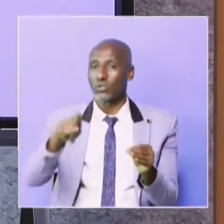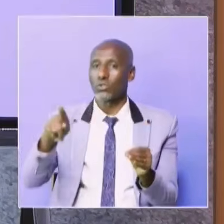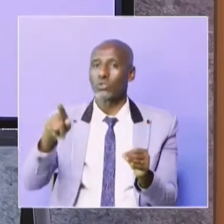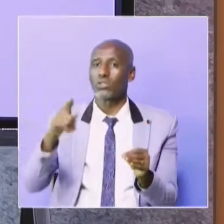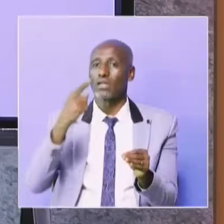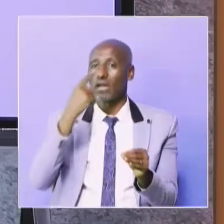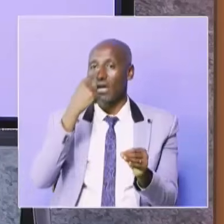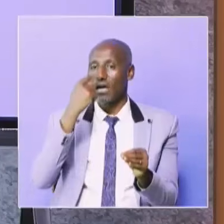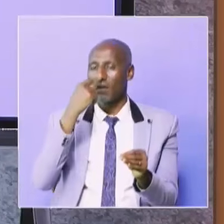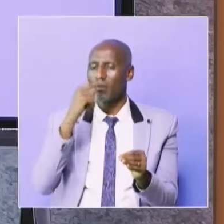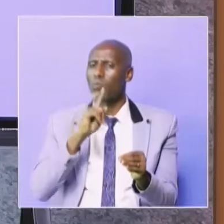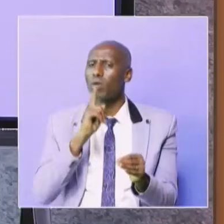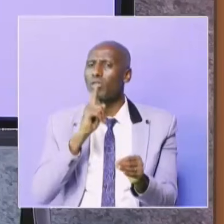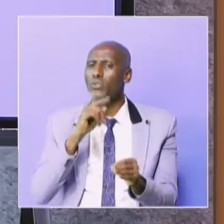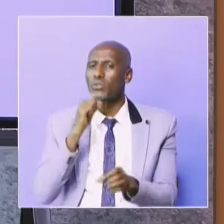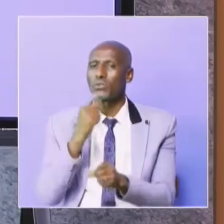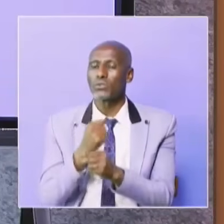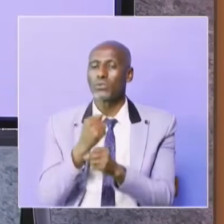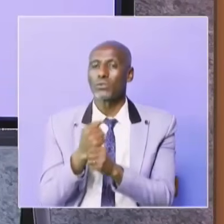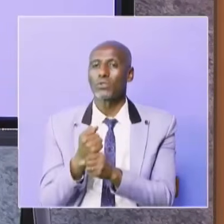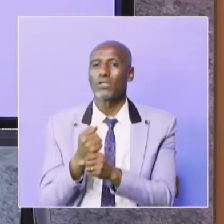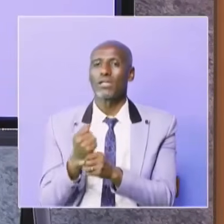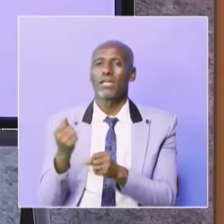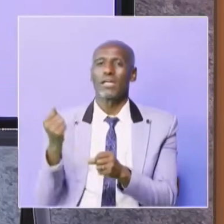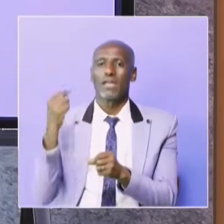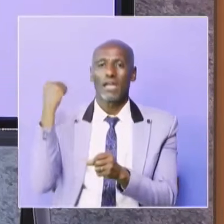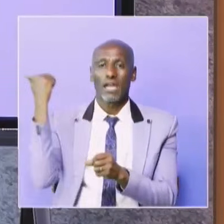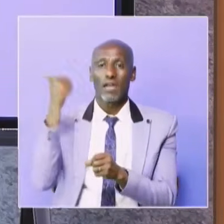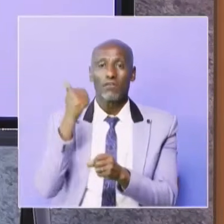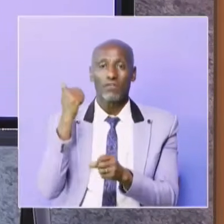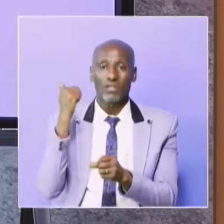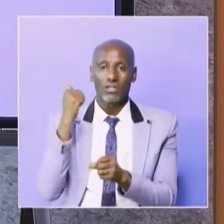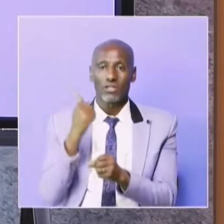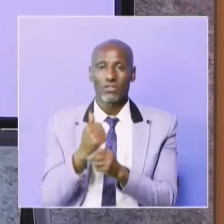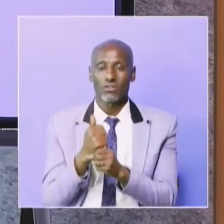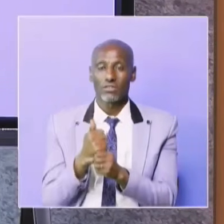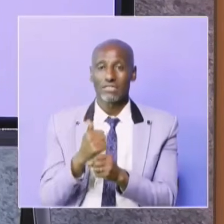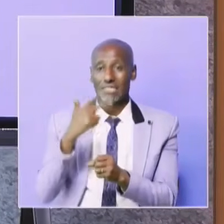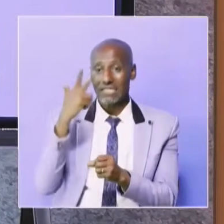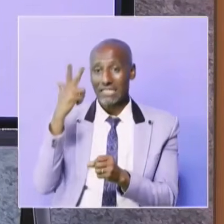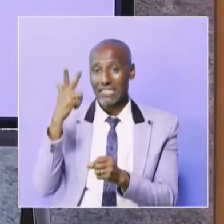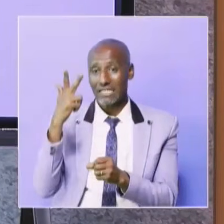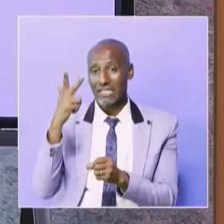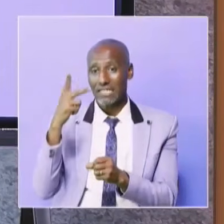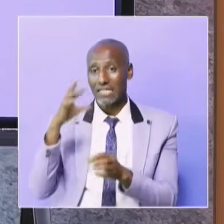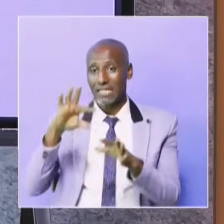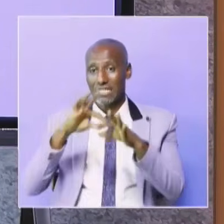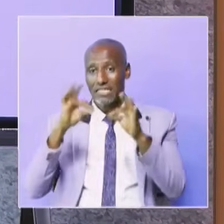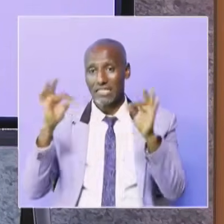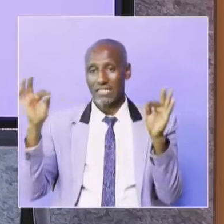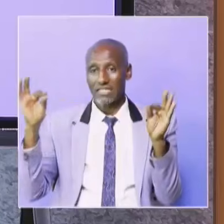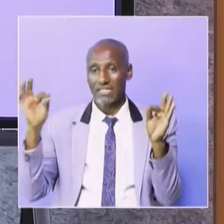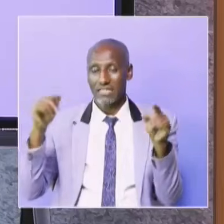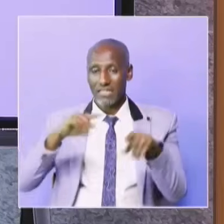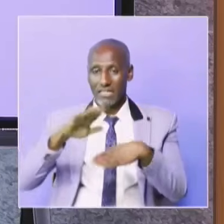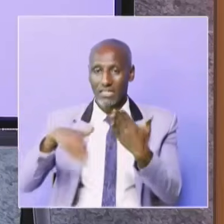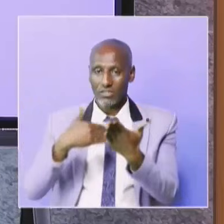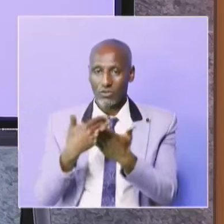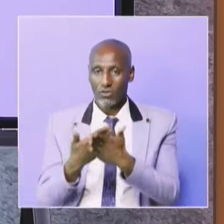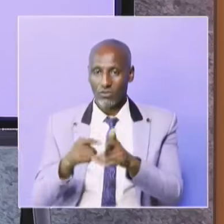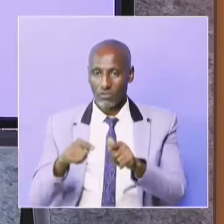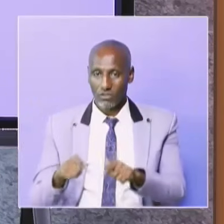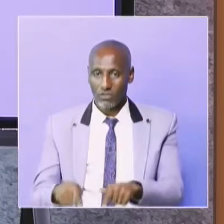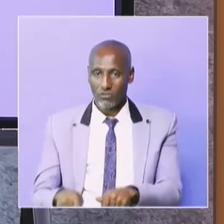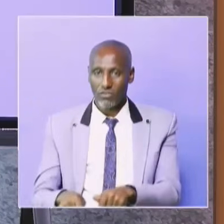habits? What do you do every day? Or what is the thing that you never do? 3 sentences, okay? That's all what I have